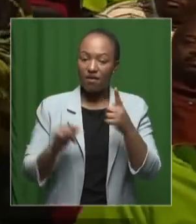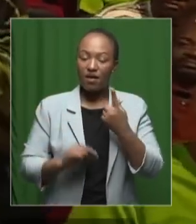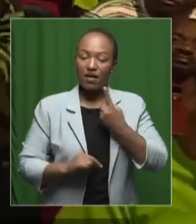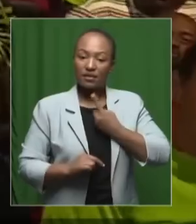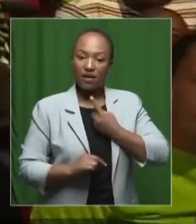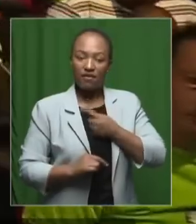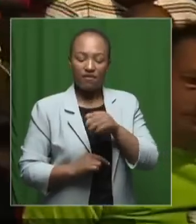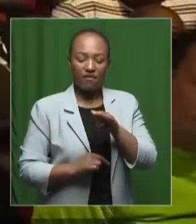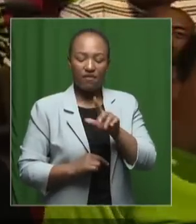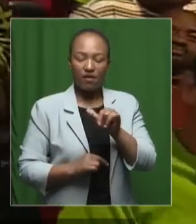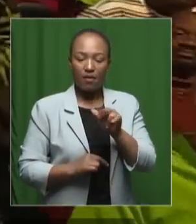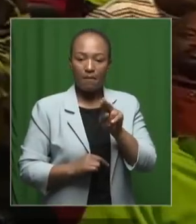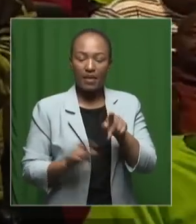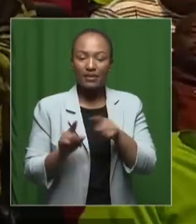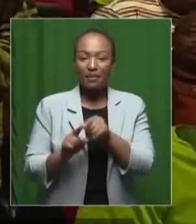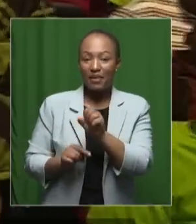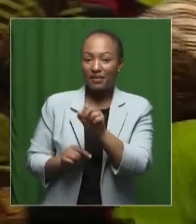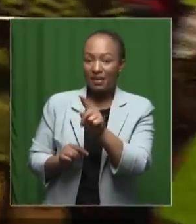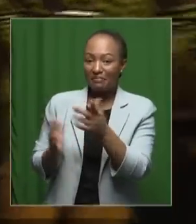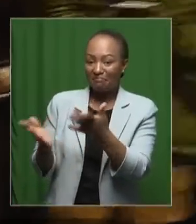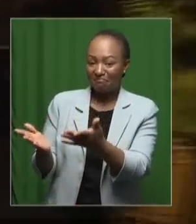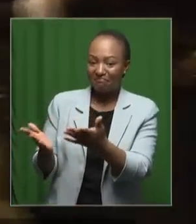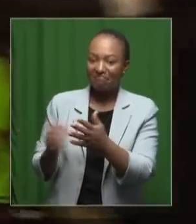Blaine Herman and Sakina Kamwendo.